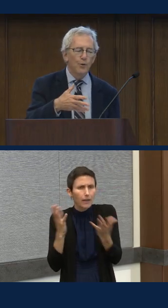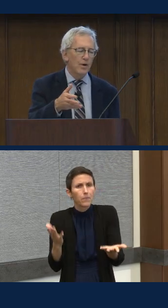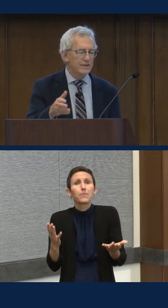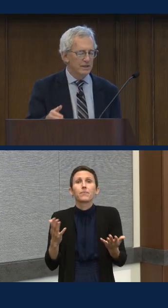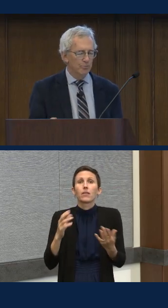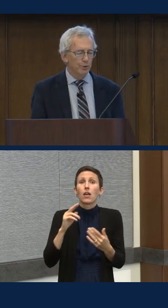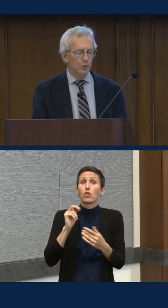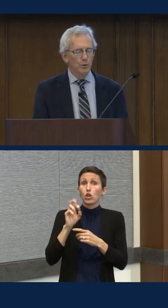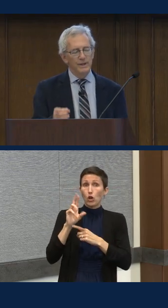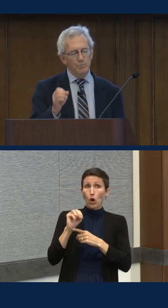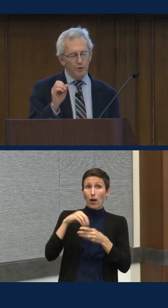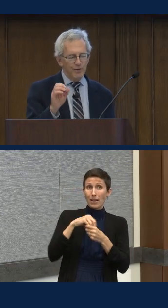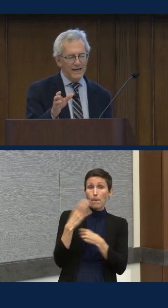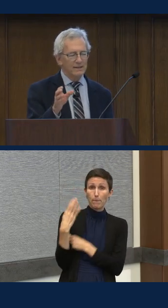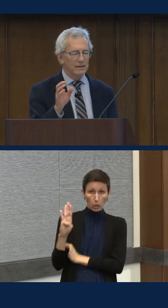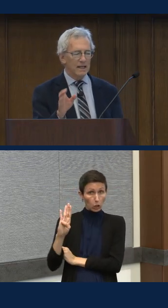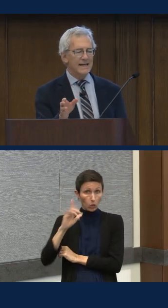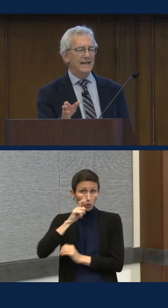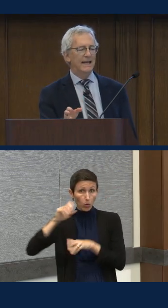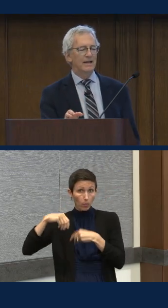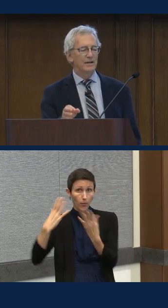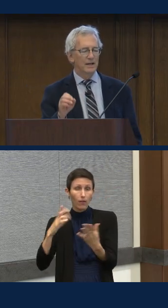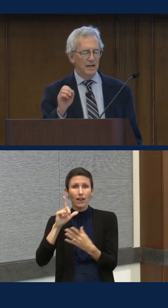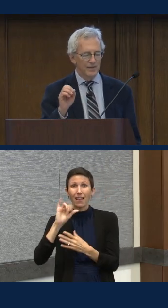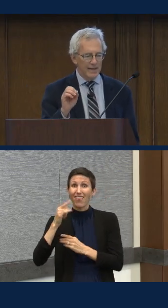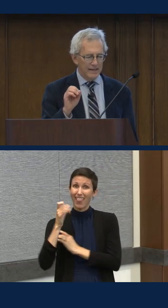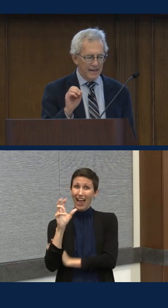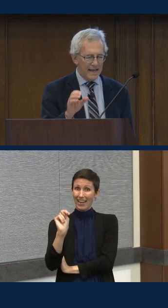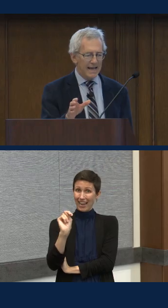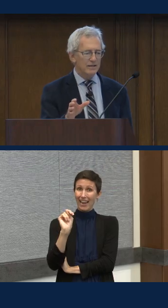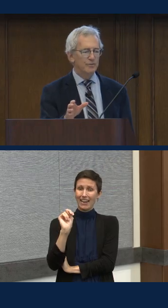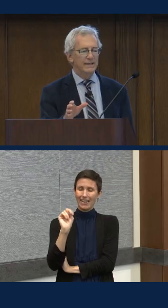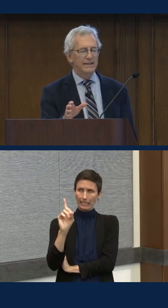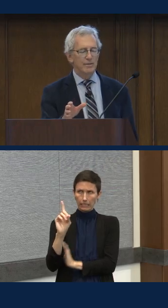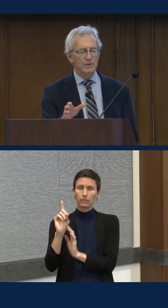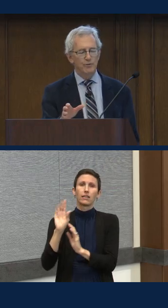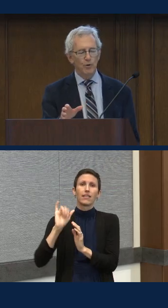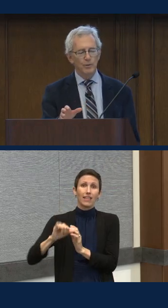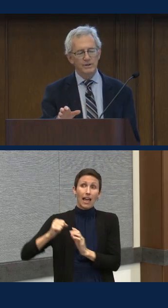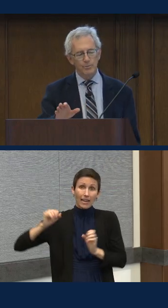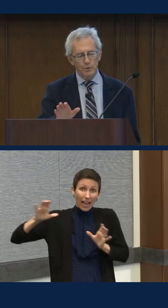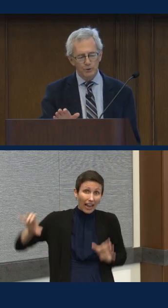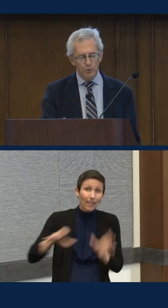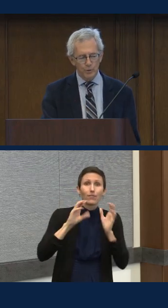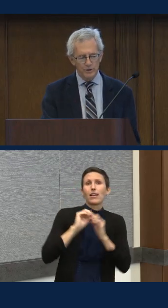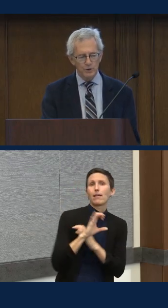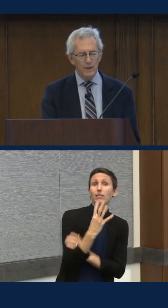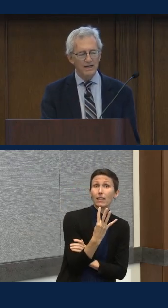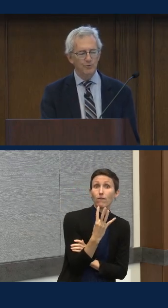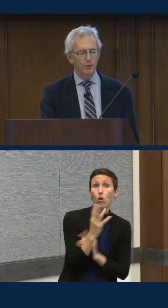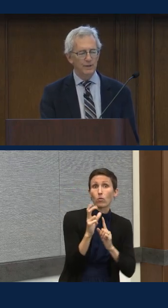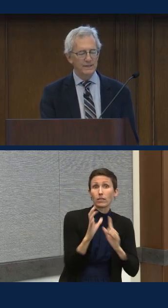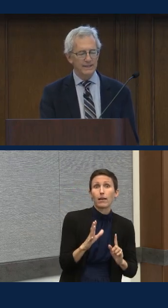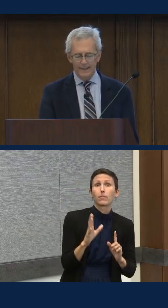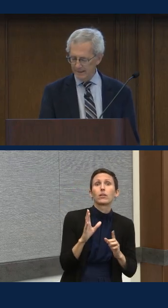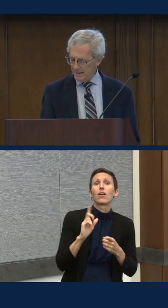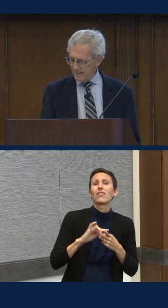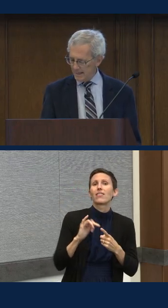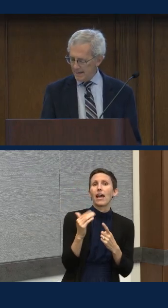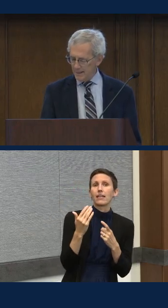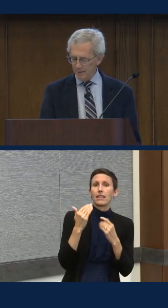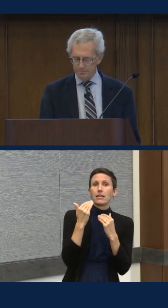that the neurons in blue that provide the ligand that activate the MC4 receptor to restrain food